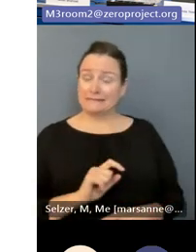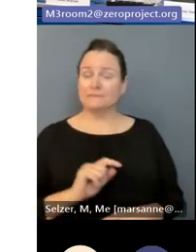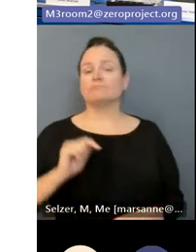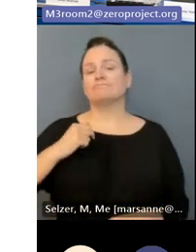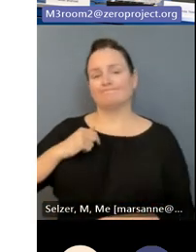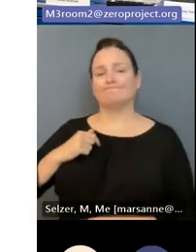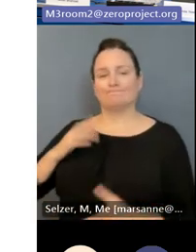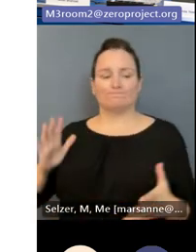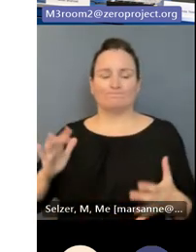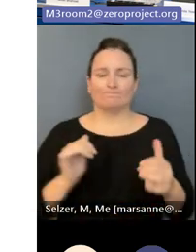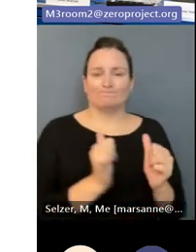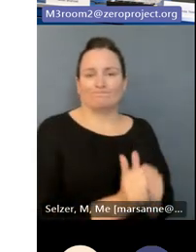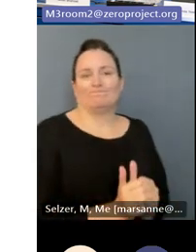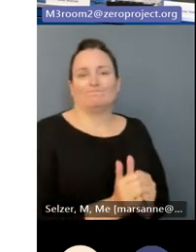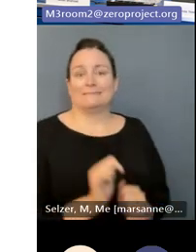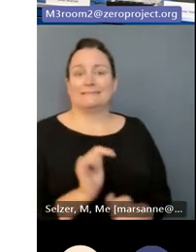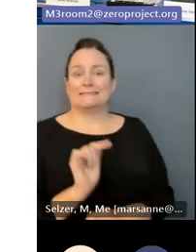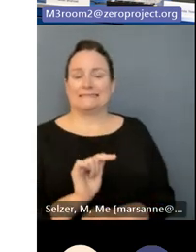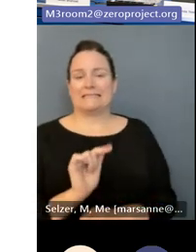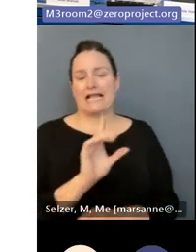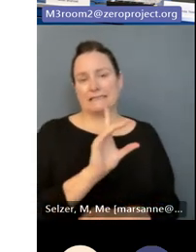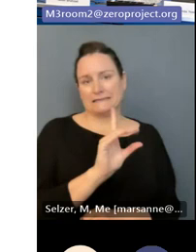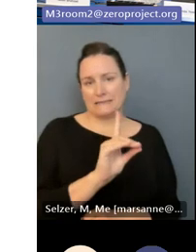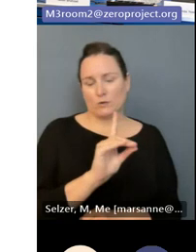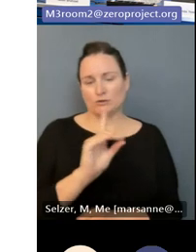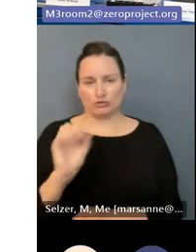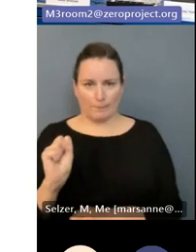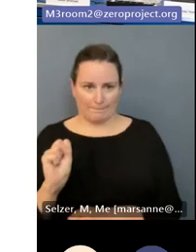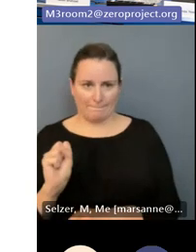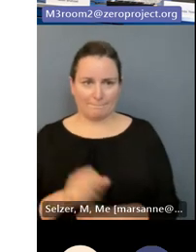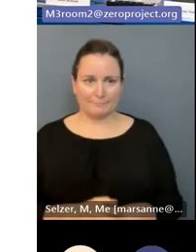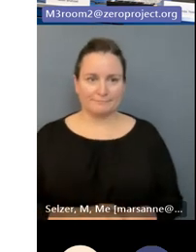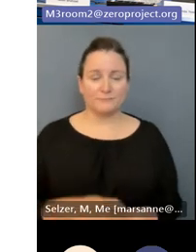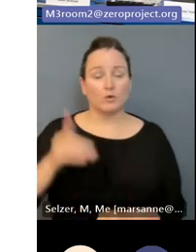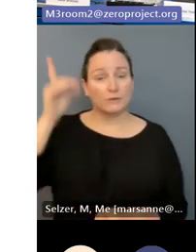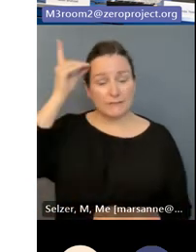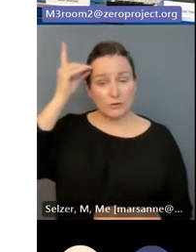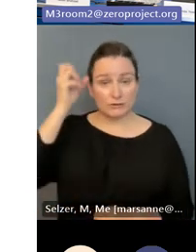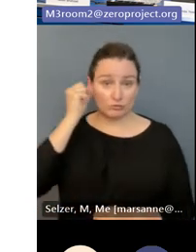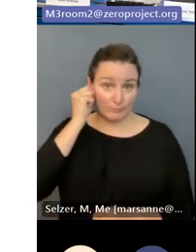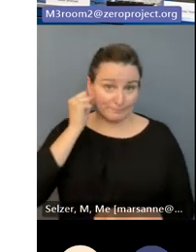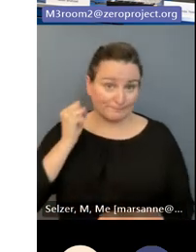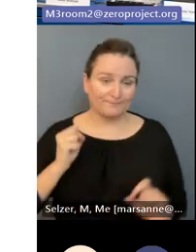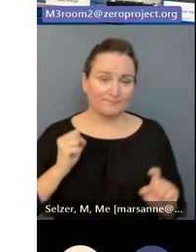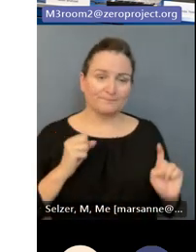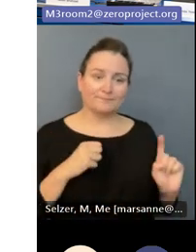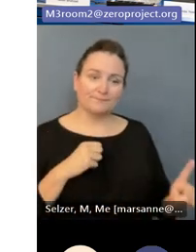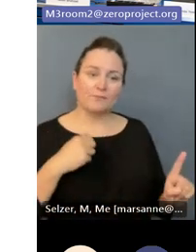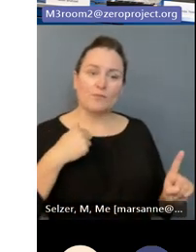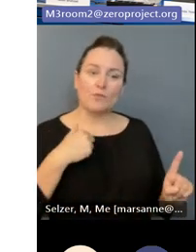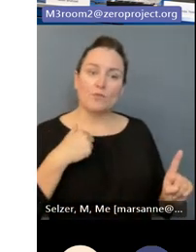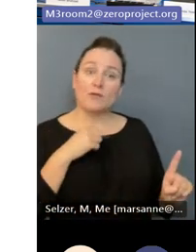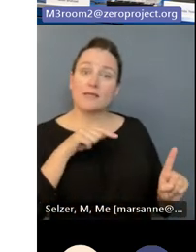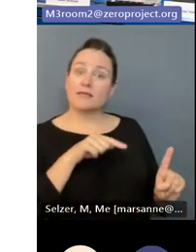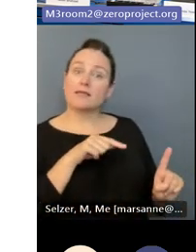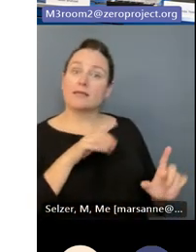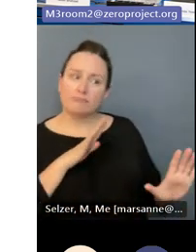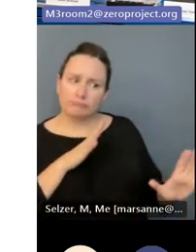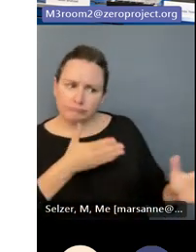feel empowered, included, and equal members of society. We serve as a boat for our family